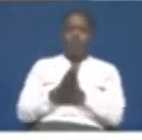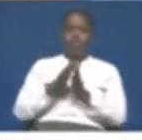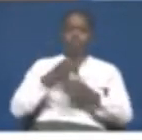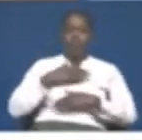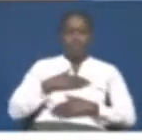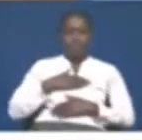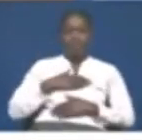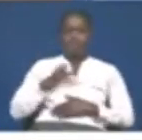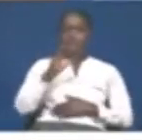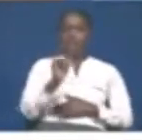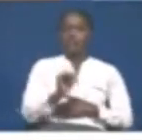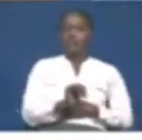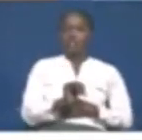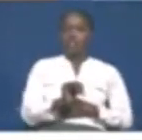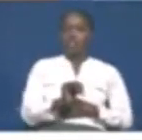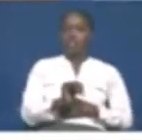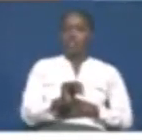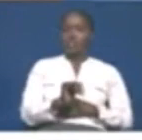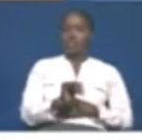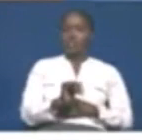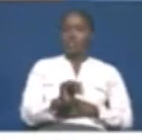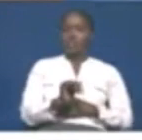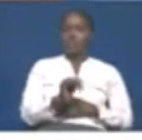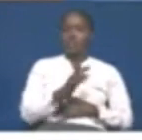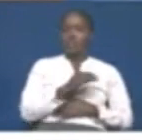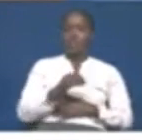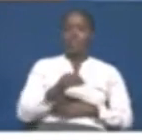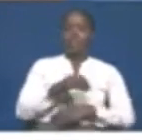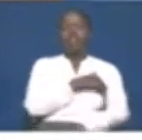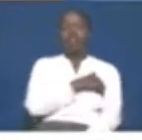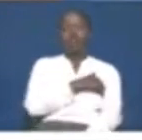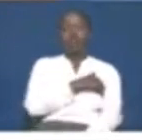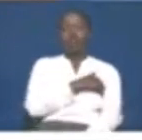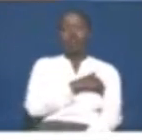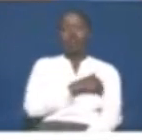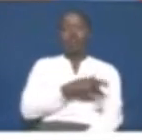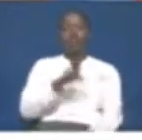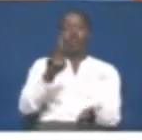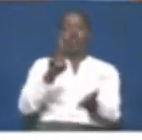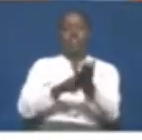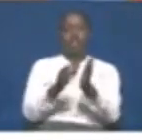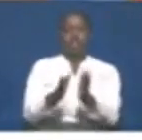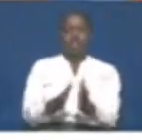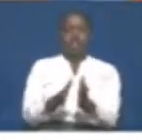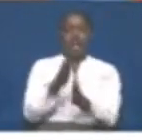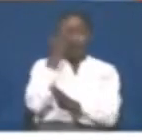Chief Justice and the Chief Registrar. I am aware